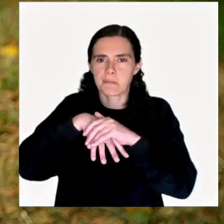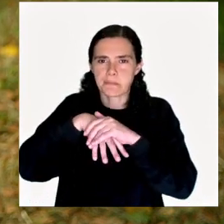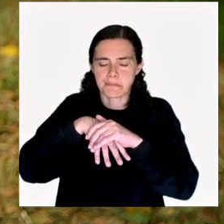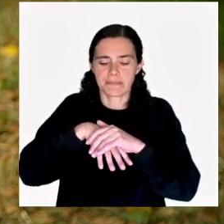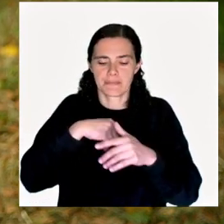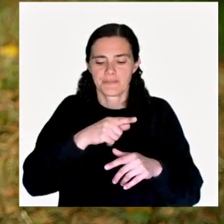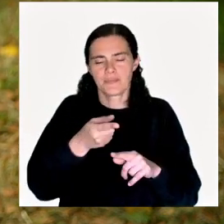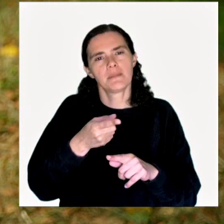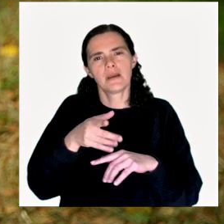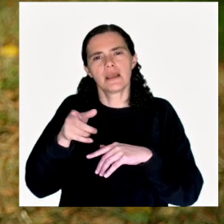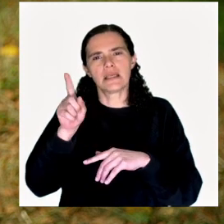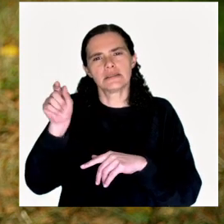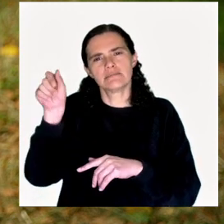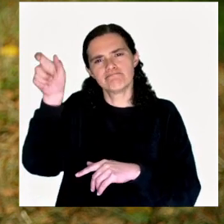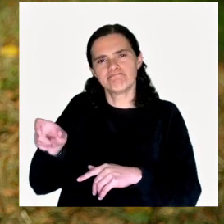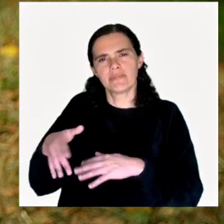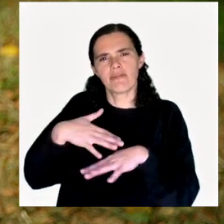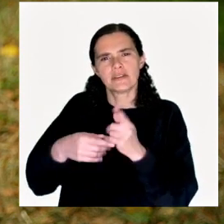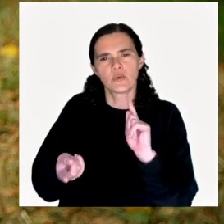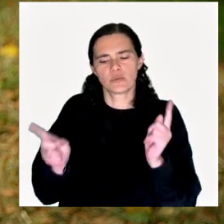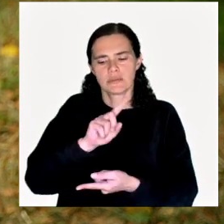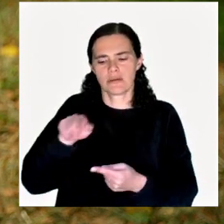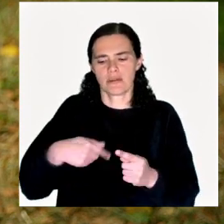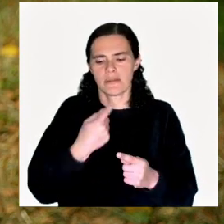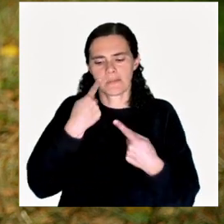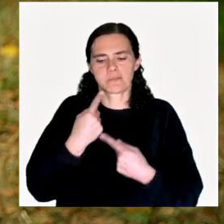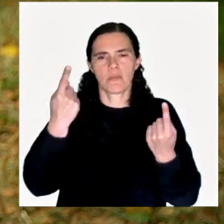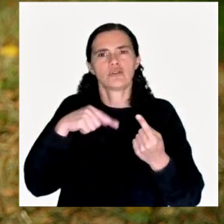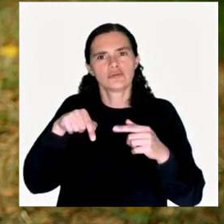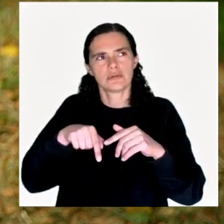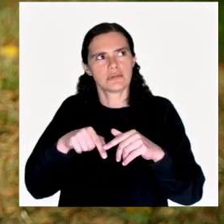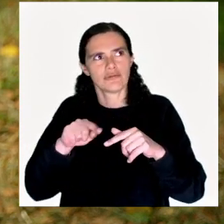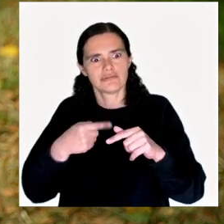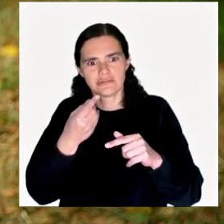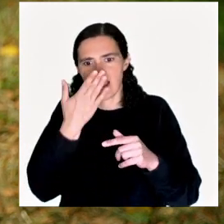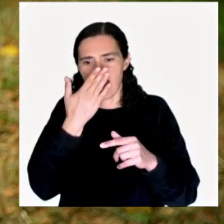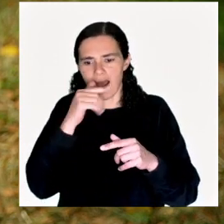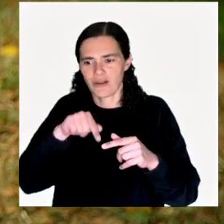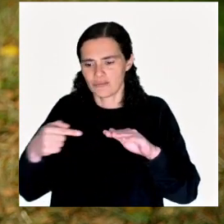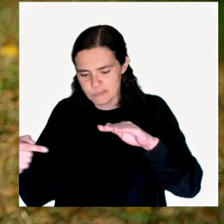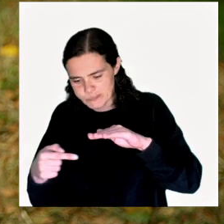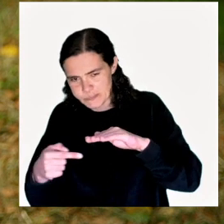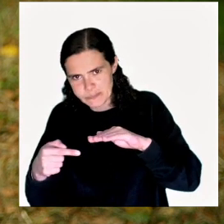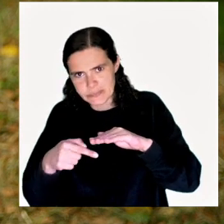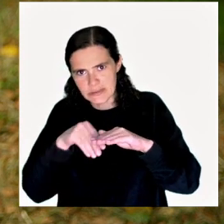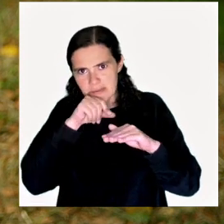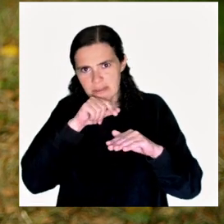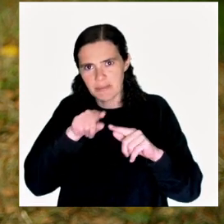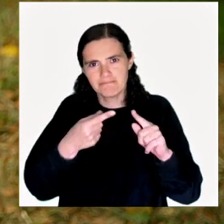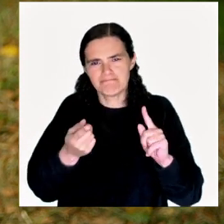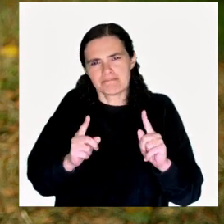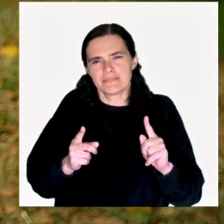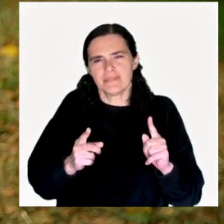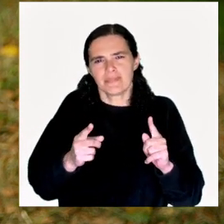He reverses it and either bring us underneath the earth, but